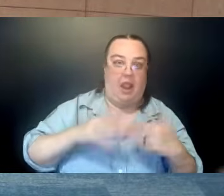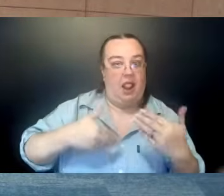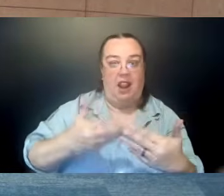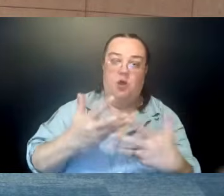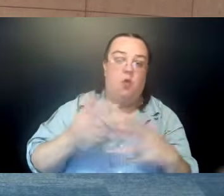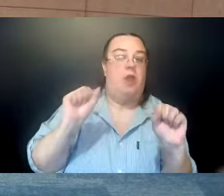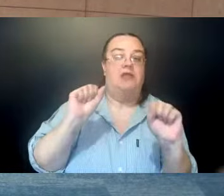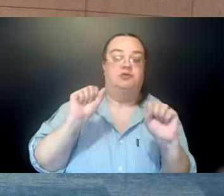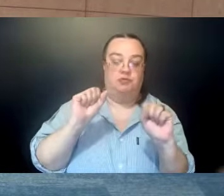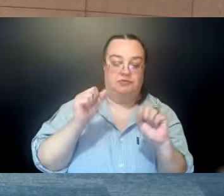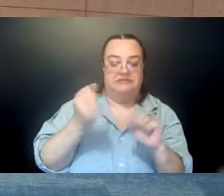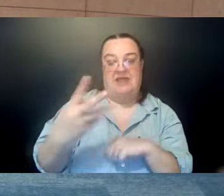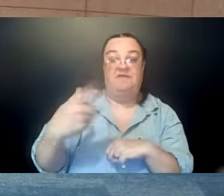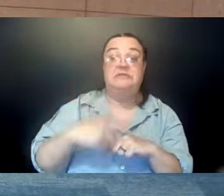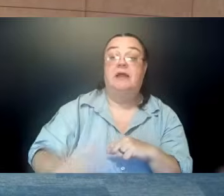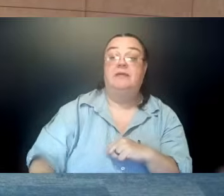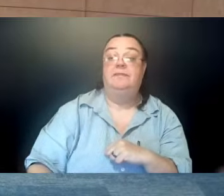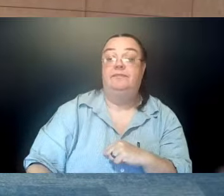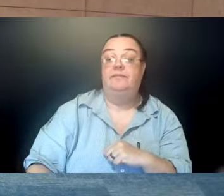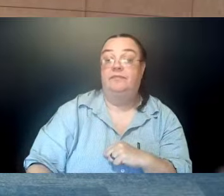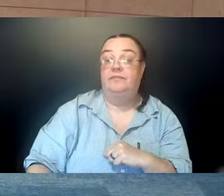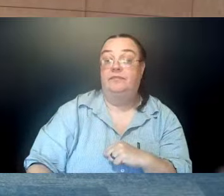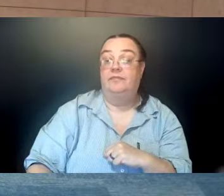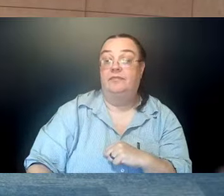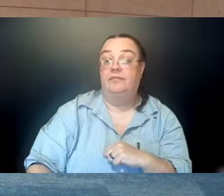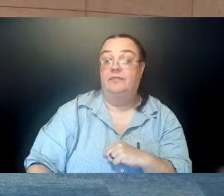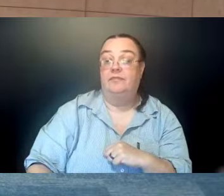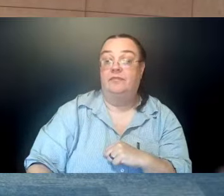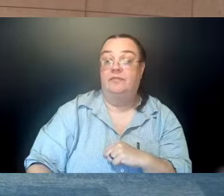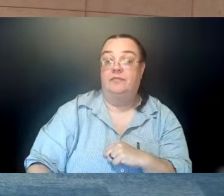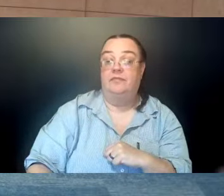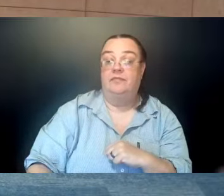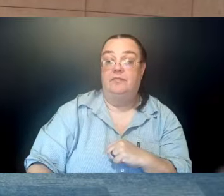several times. Is there any other public